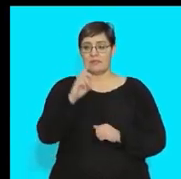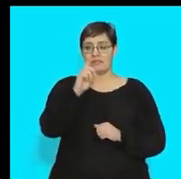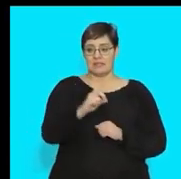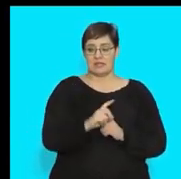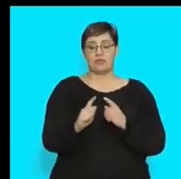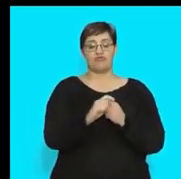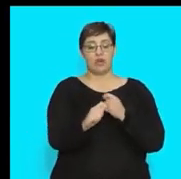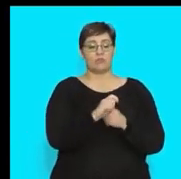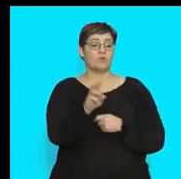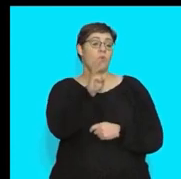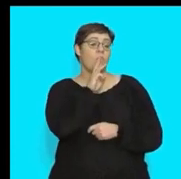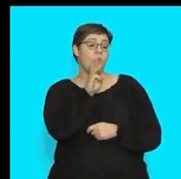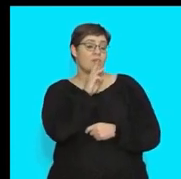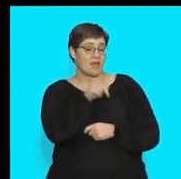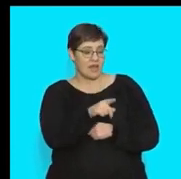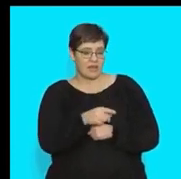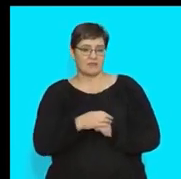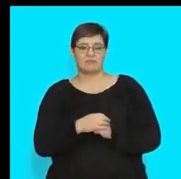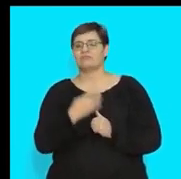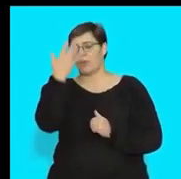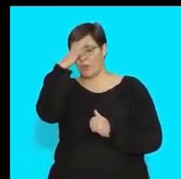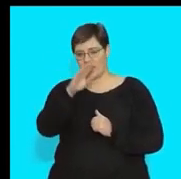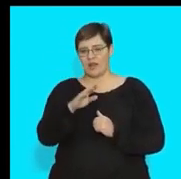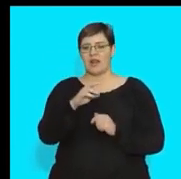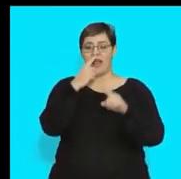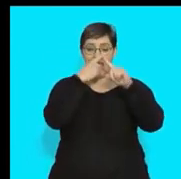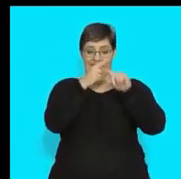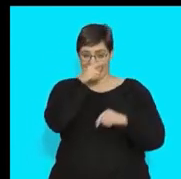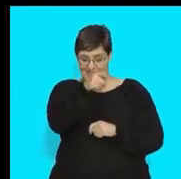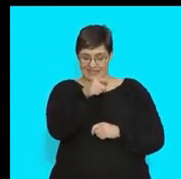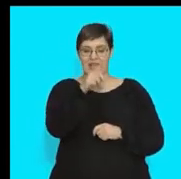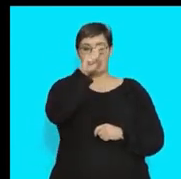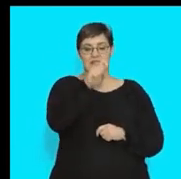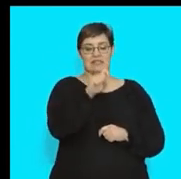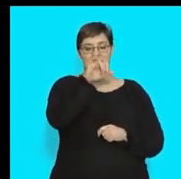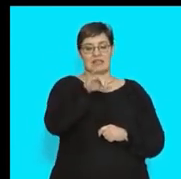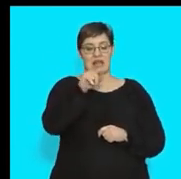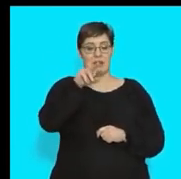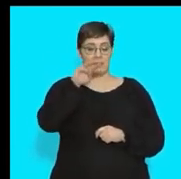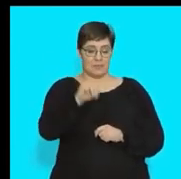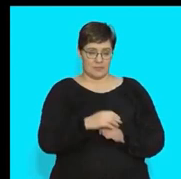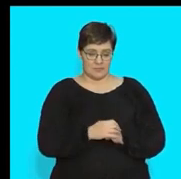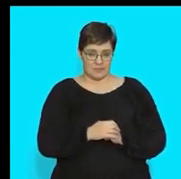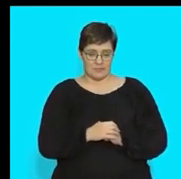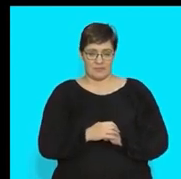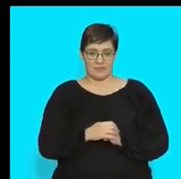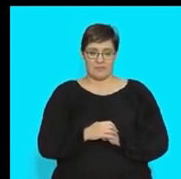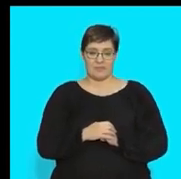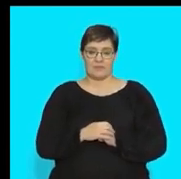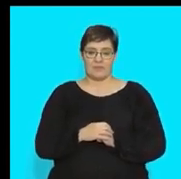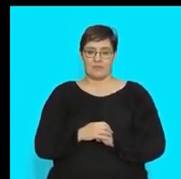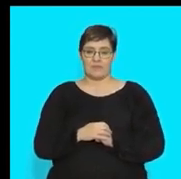Then number D, transports water. That's X marks the spot. That is going to be